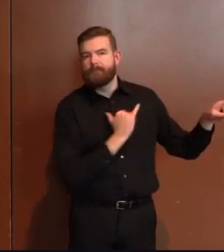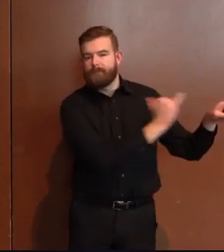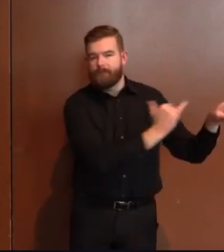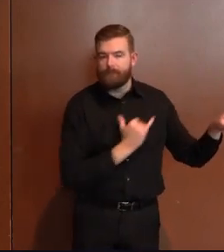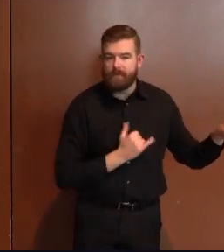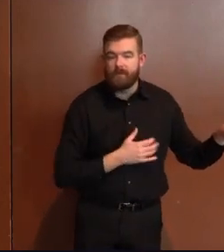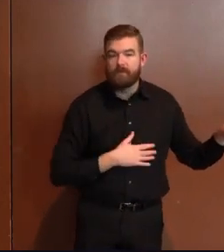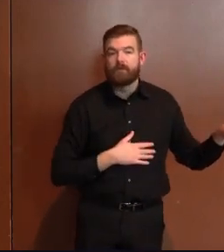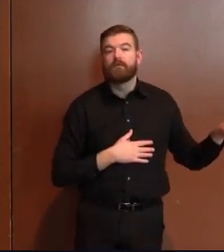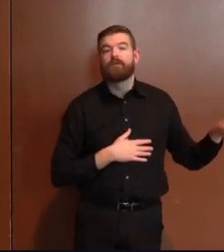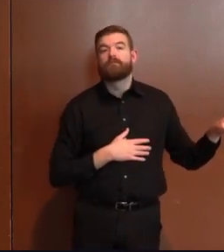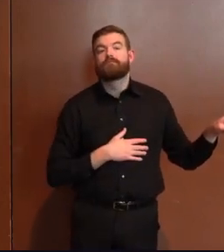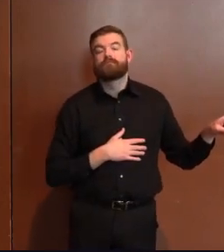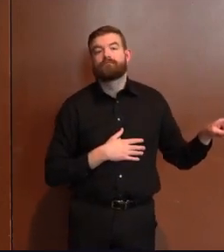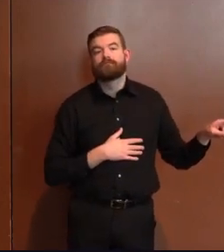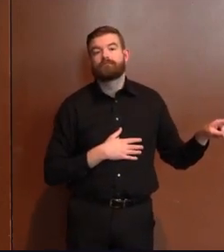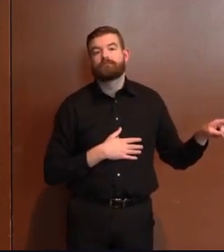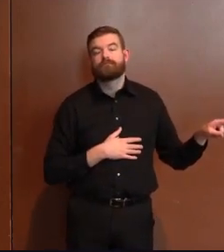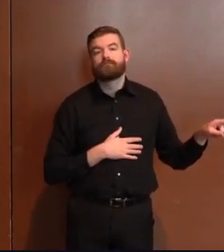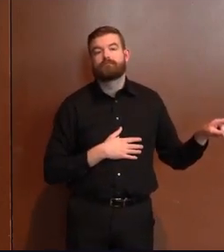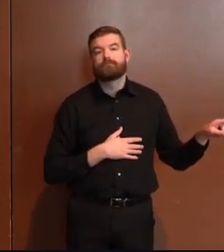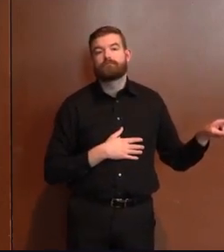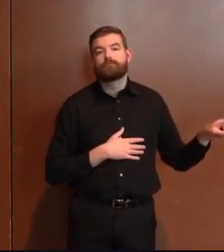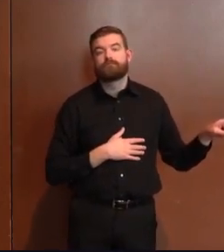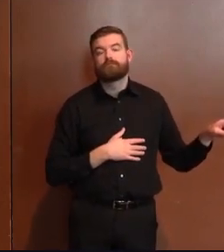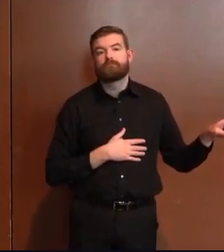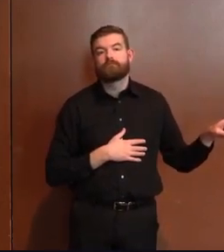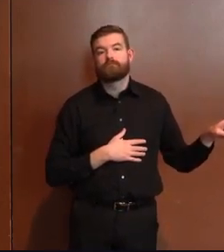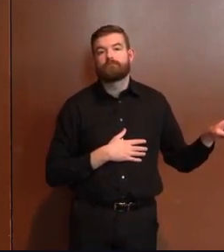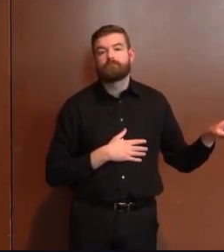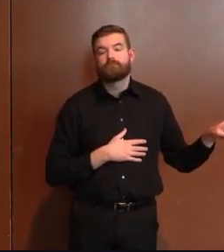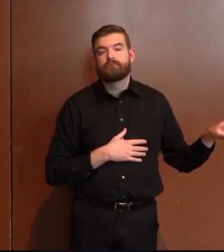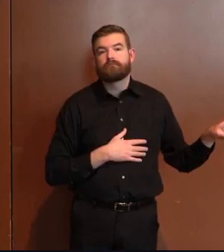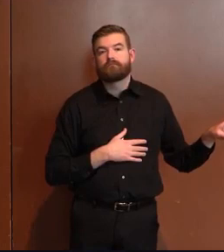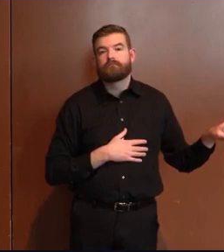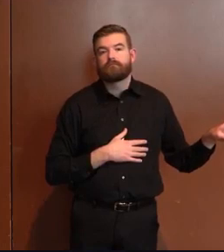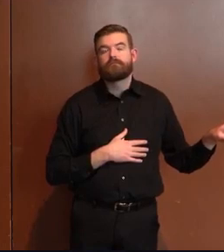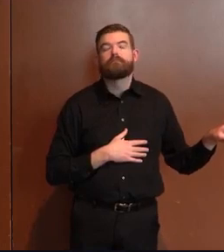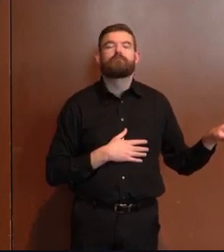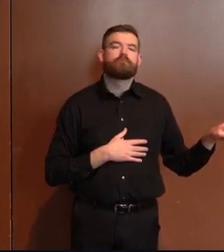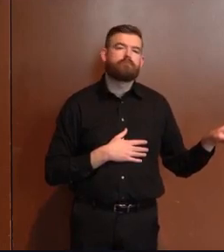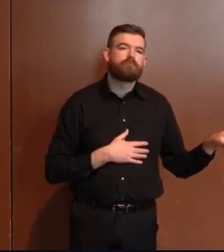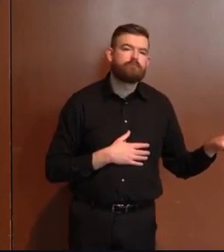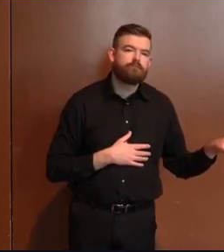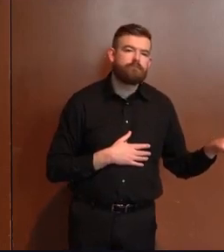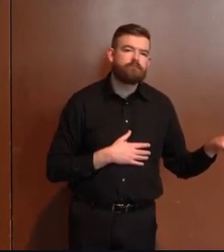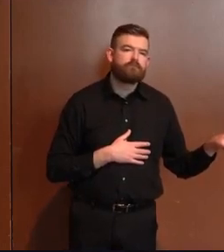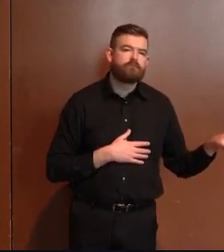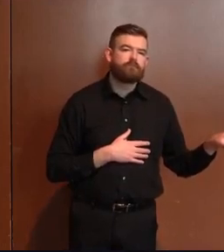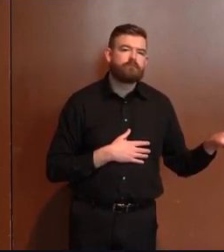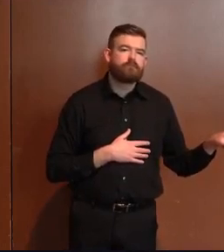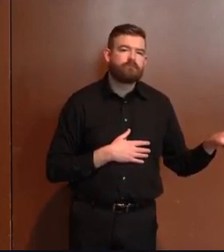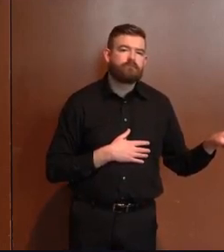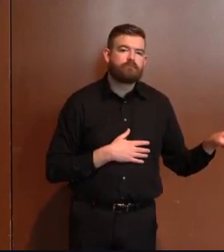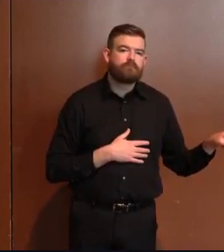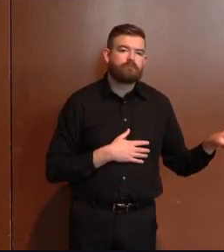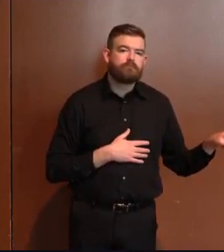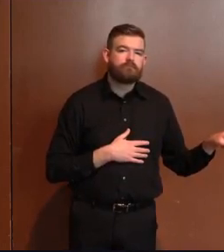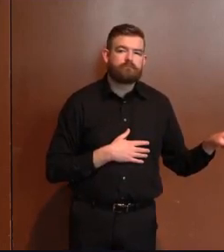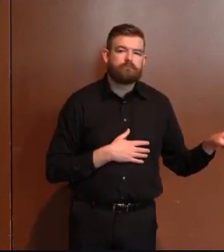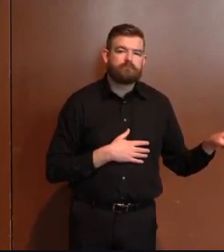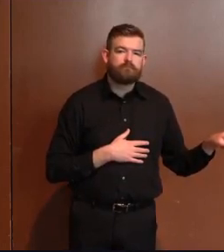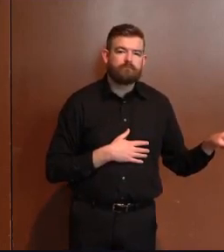down to the folks who are trained UI examiners. Rob, are those FAQs, do you happen to know, on the COVID-19.nj?